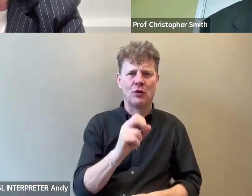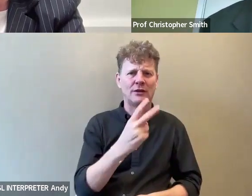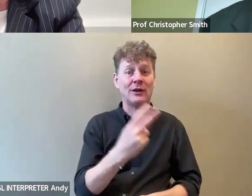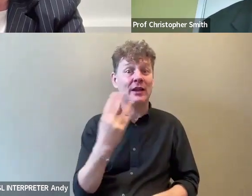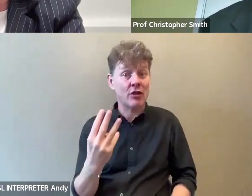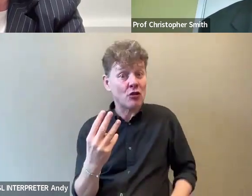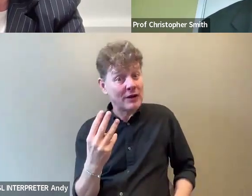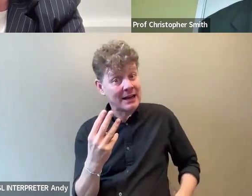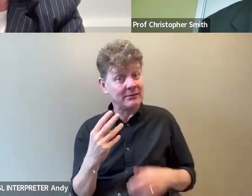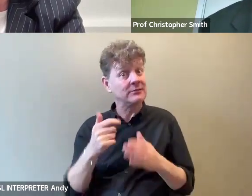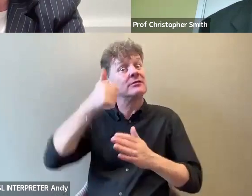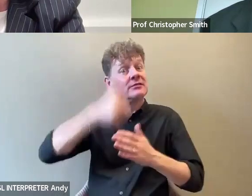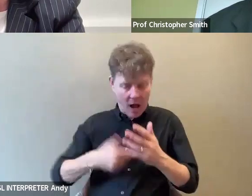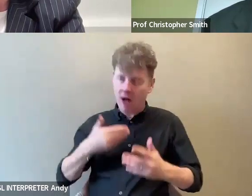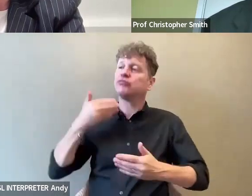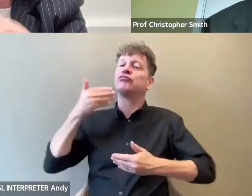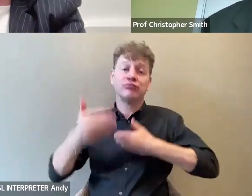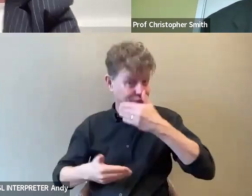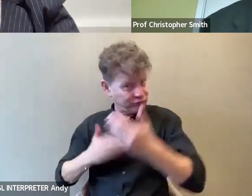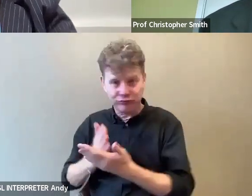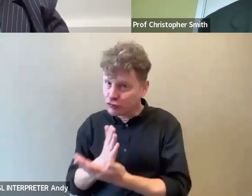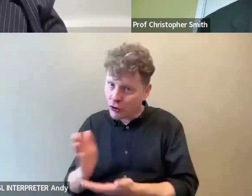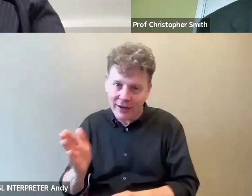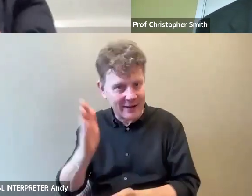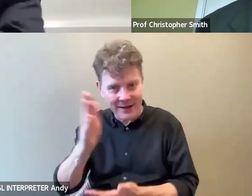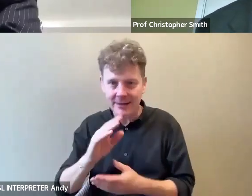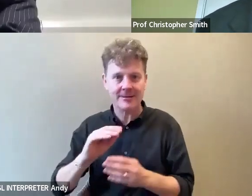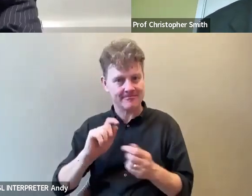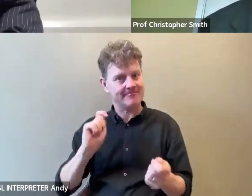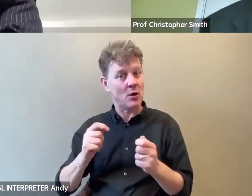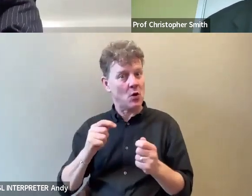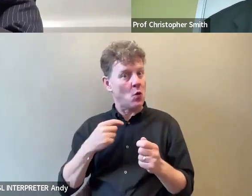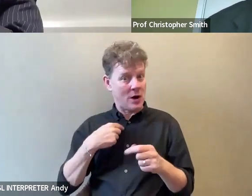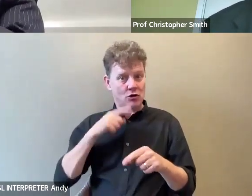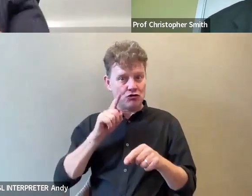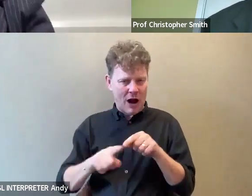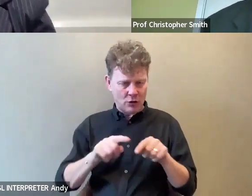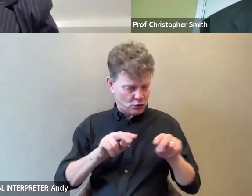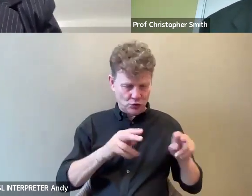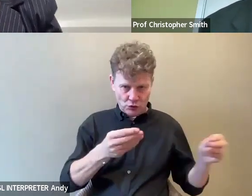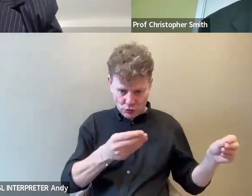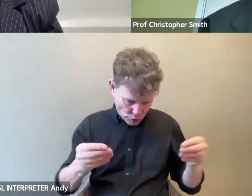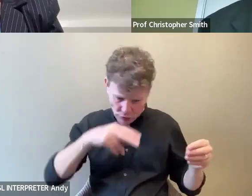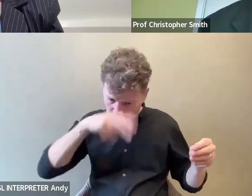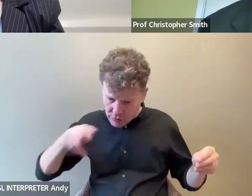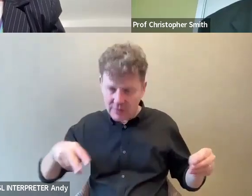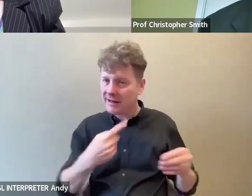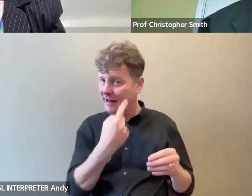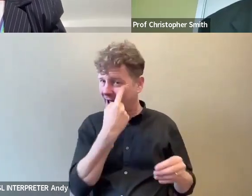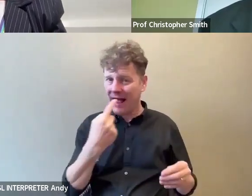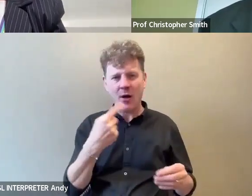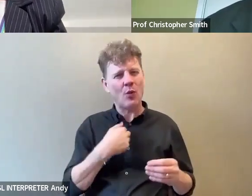us along a journey. And we're trying to work through evidence, so it was an evidence-informed and